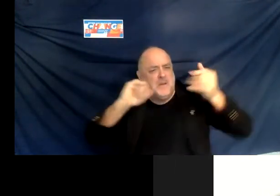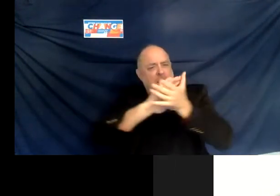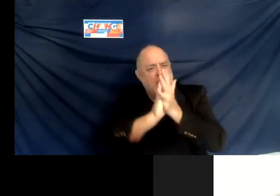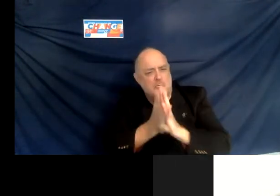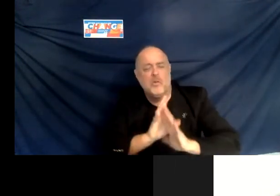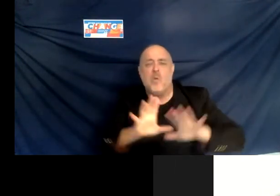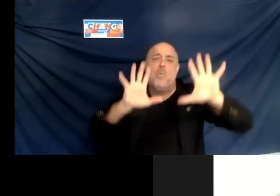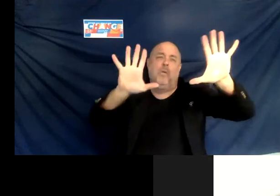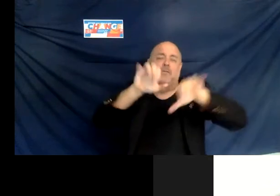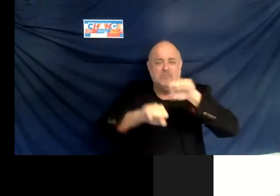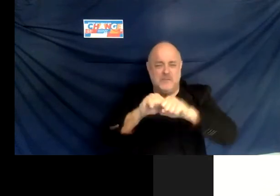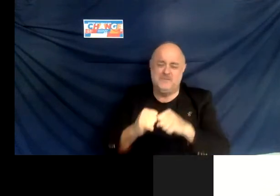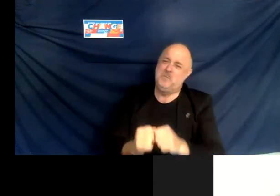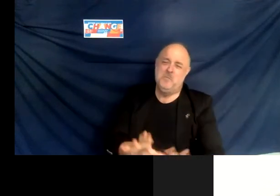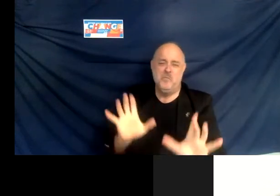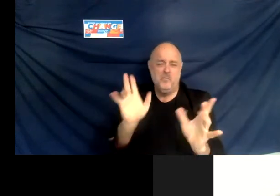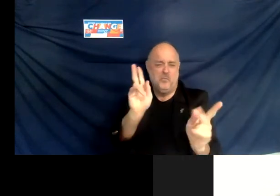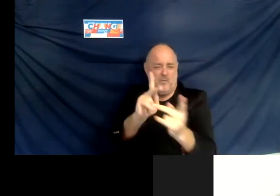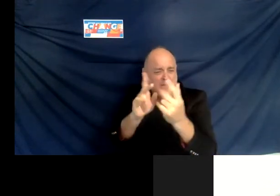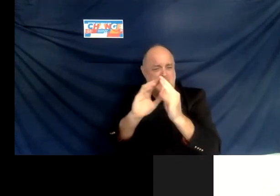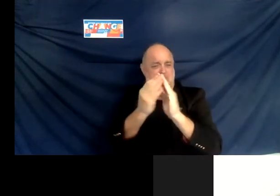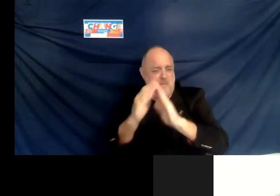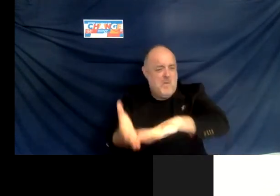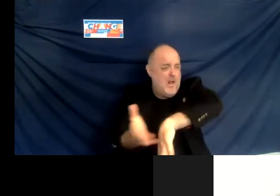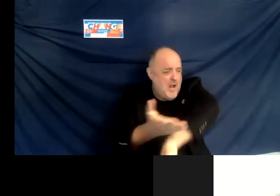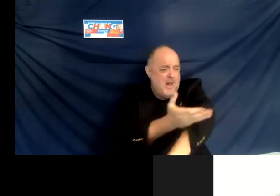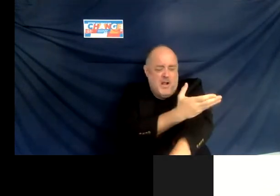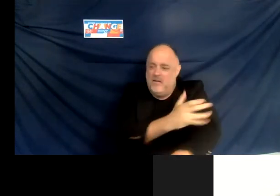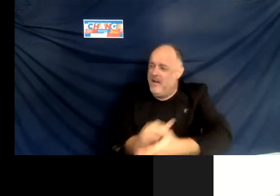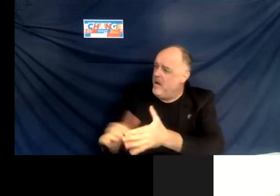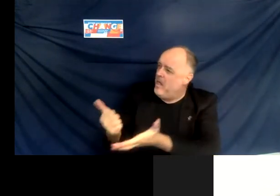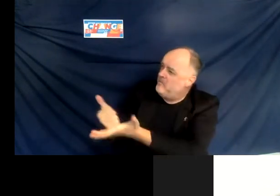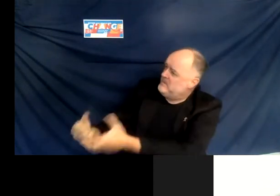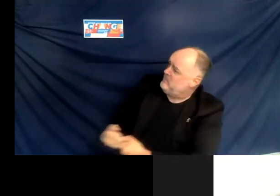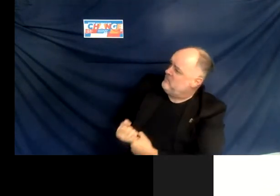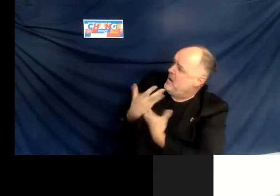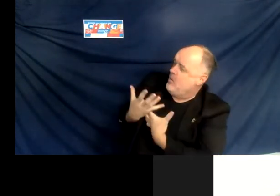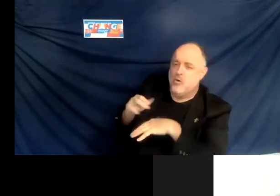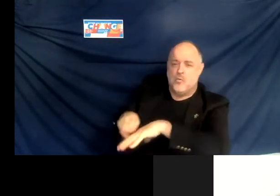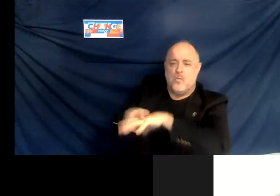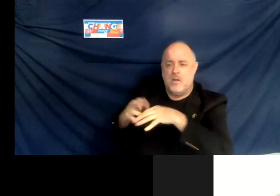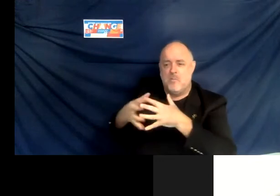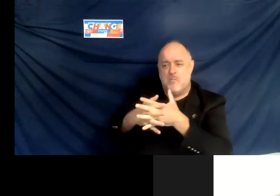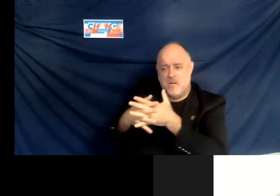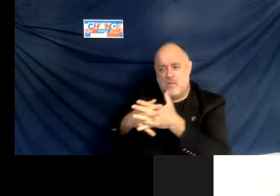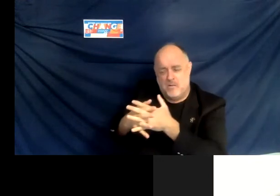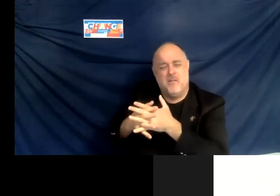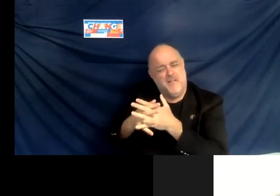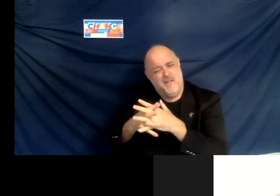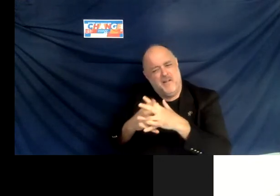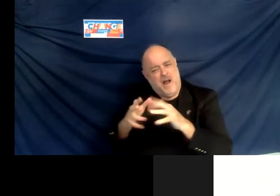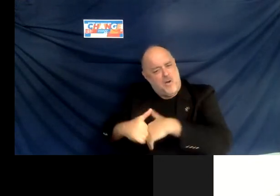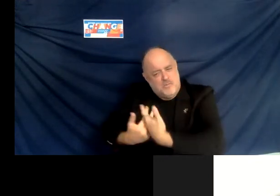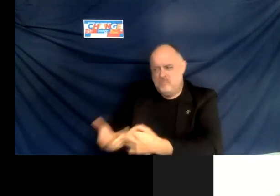these ideas to build in their own cycling cities. We're looking forward to their forthcoming book too, that's coming out in June, Curbing Traffic,